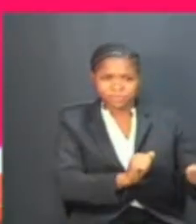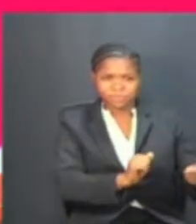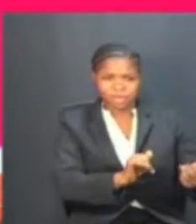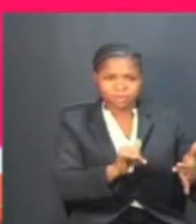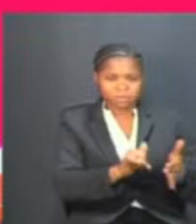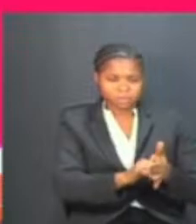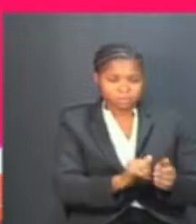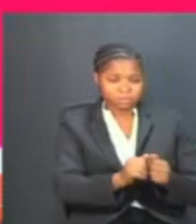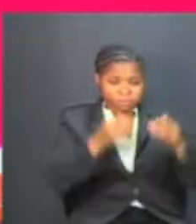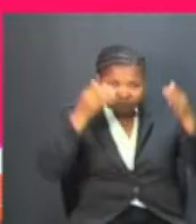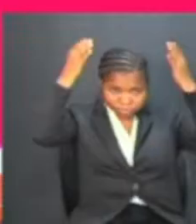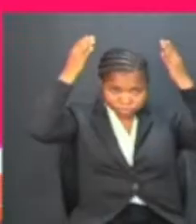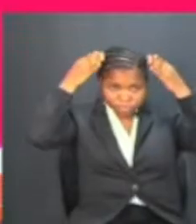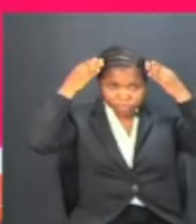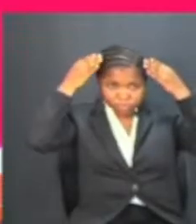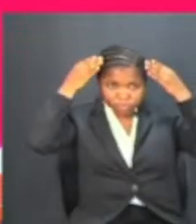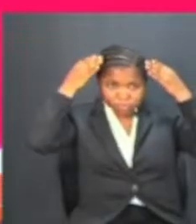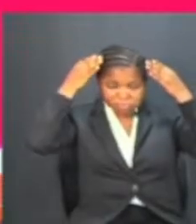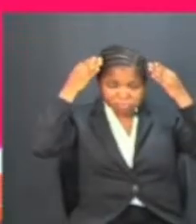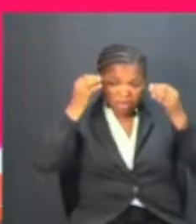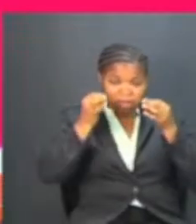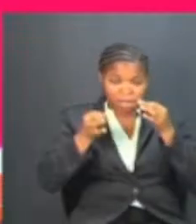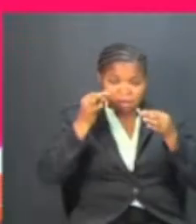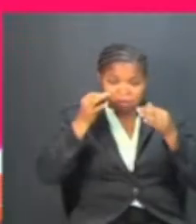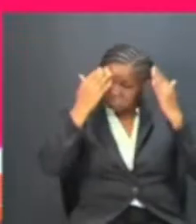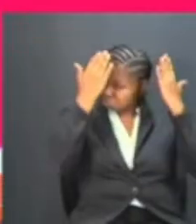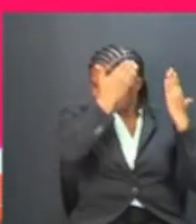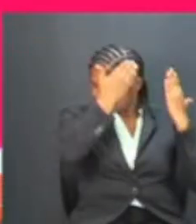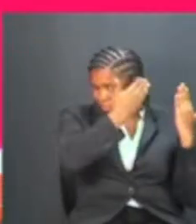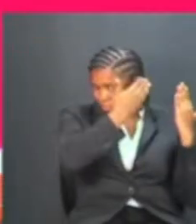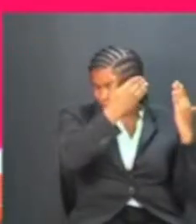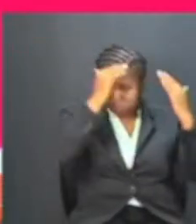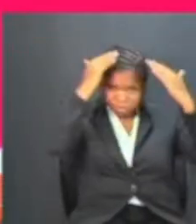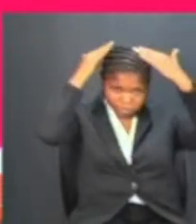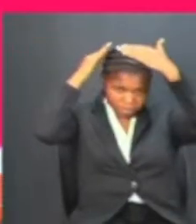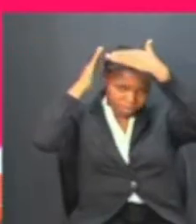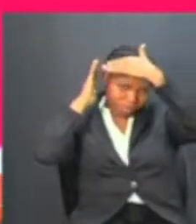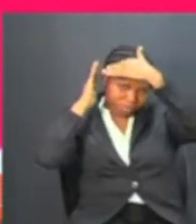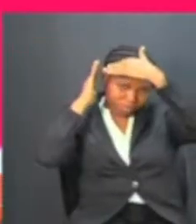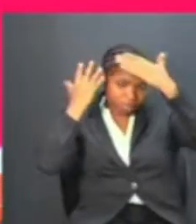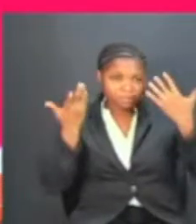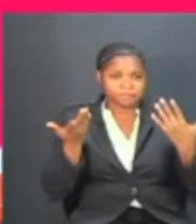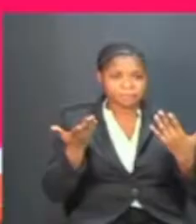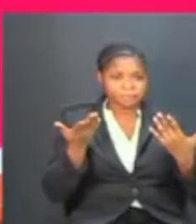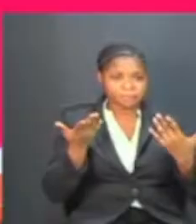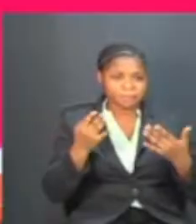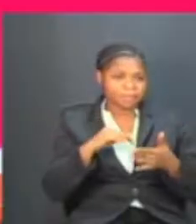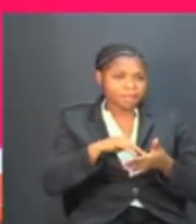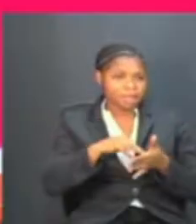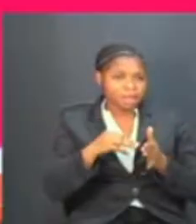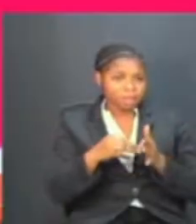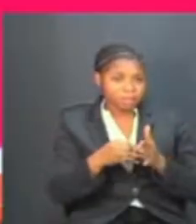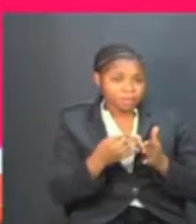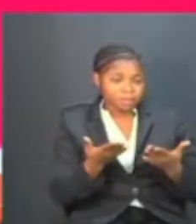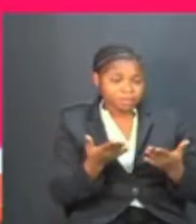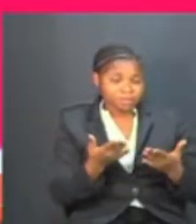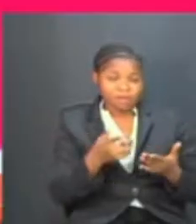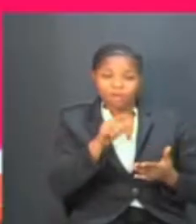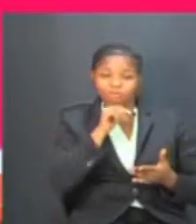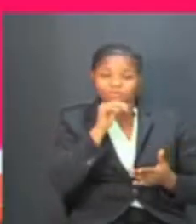the hat, if you turn it to your left, it means you are not married, you are